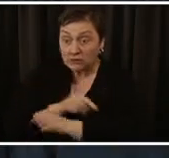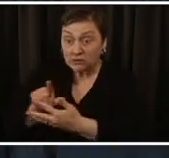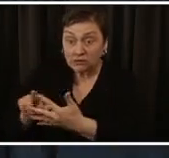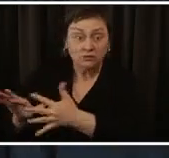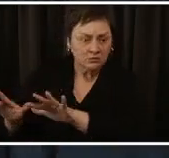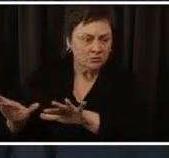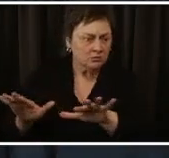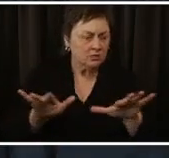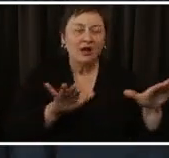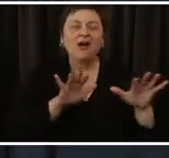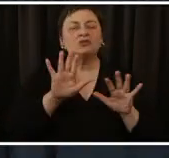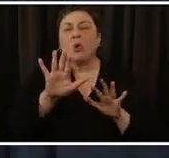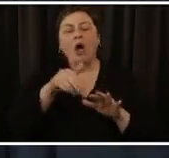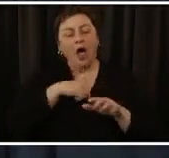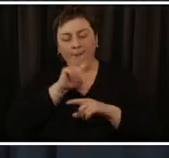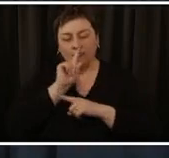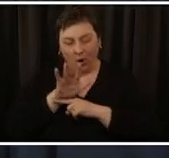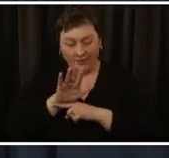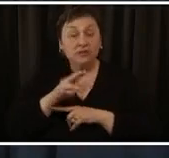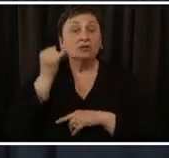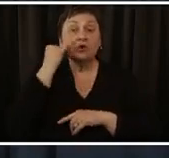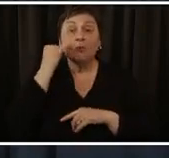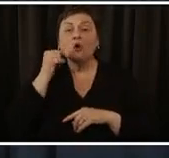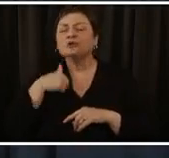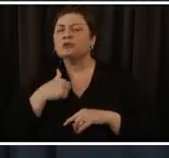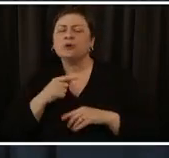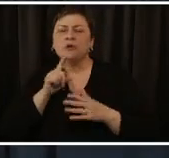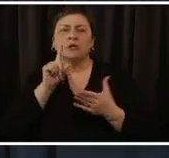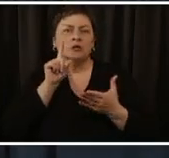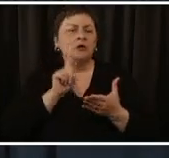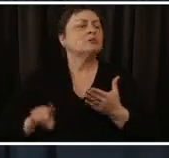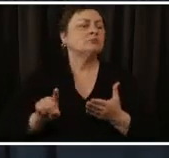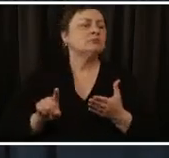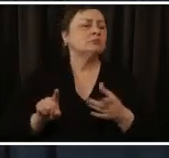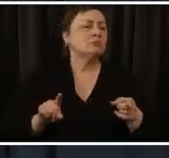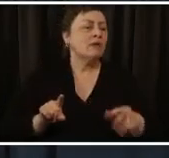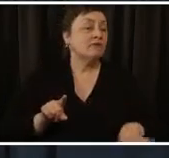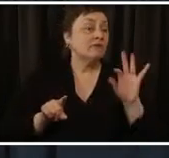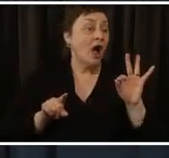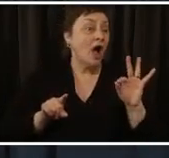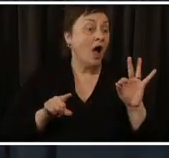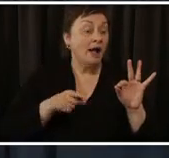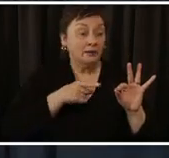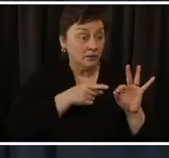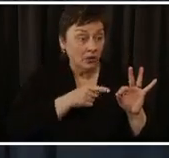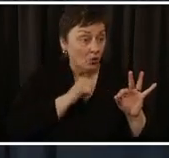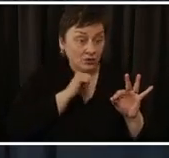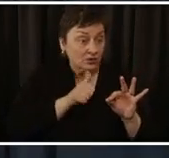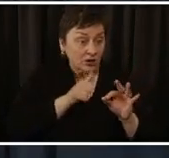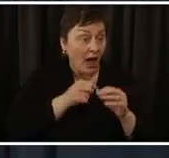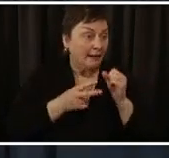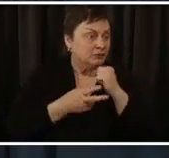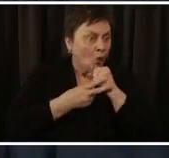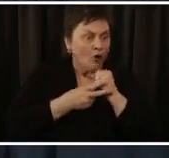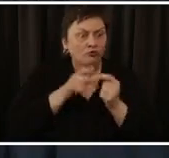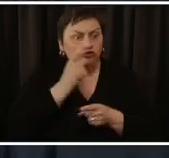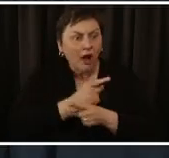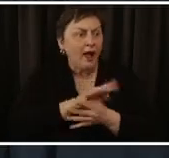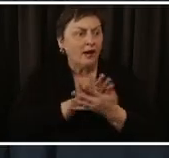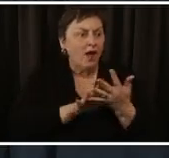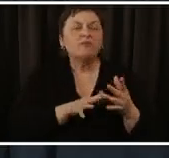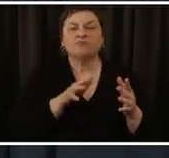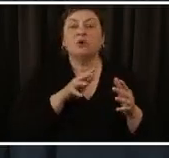any inadequate storage that is found, anybody who got vaccinated there will be notified, as they were in the Dr. MoMA